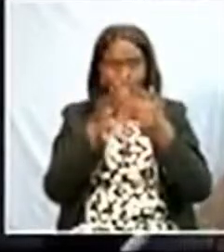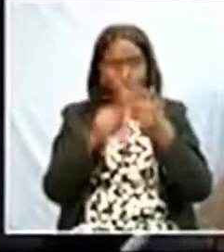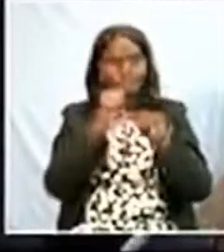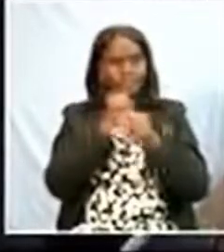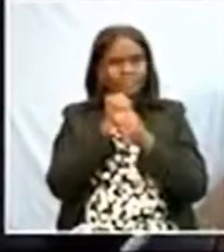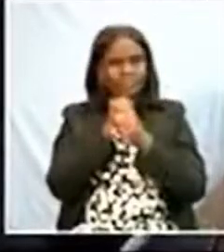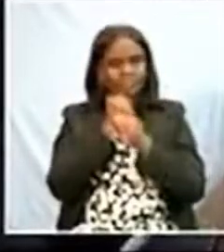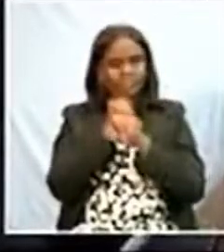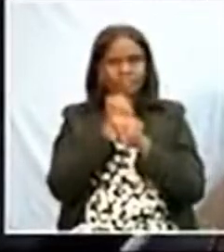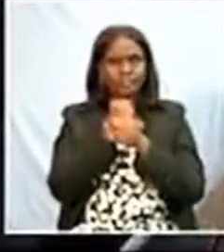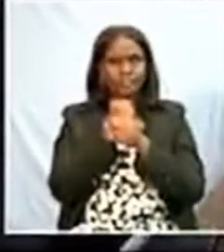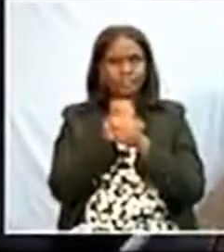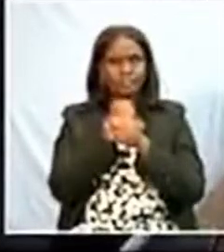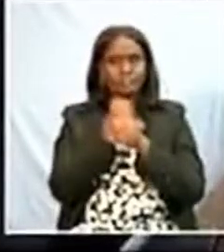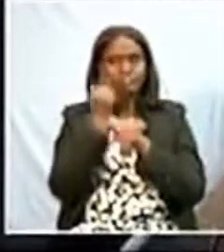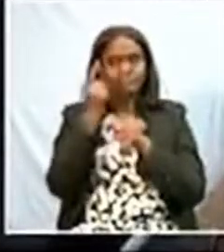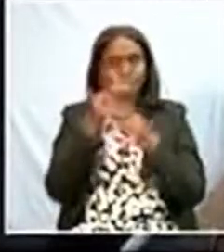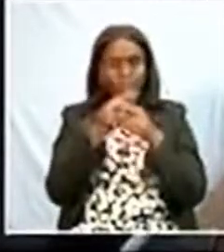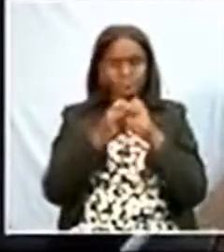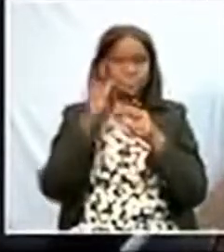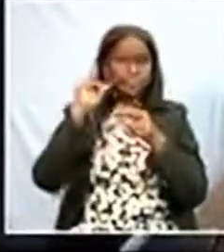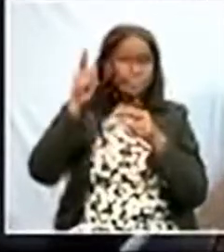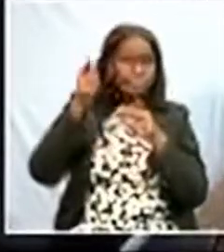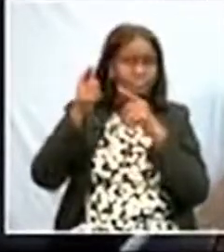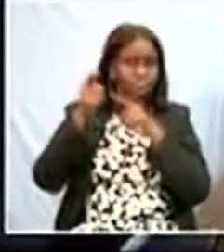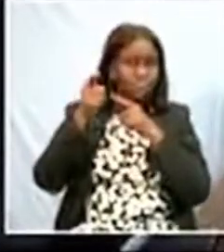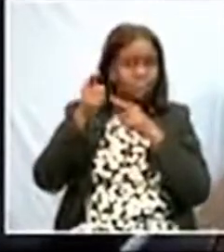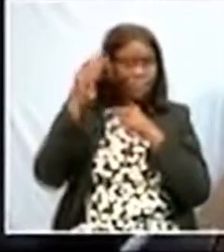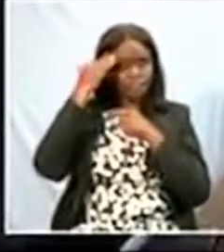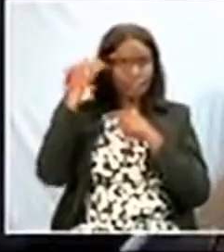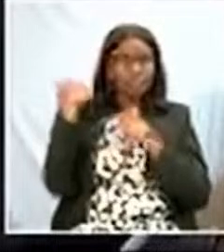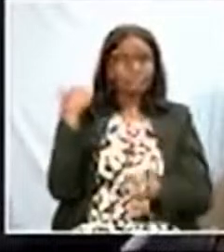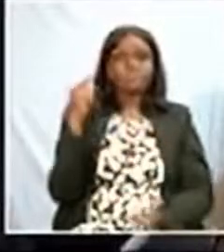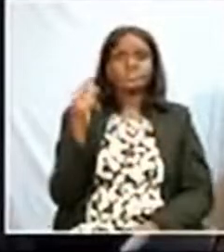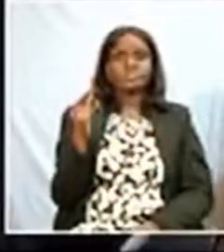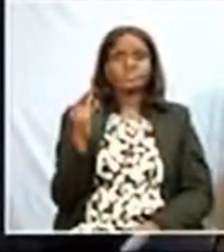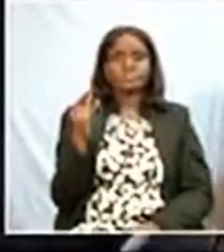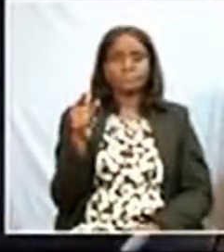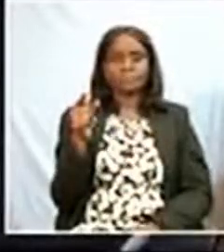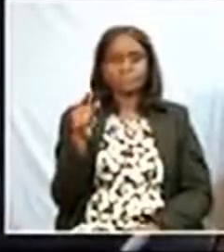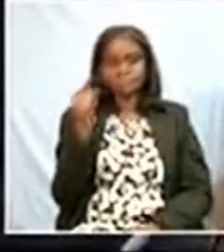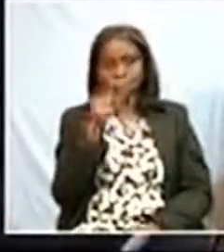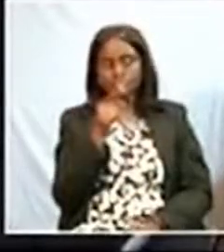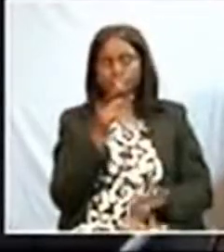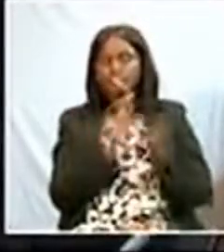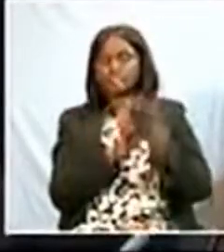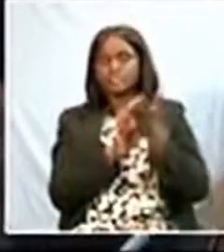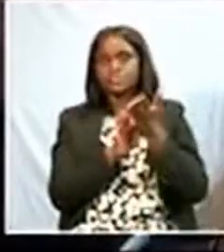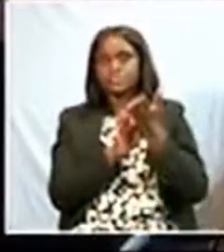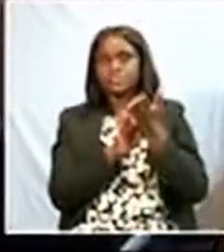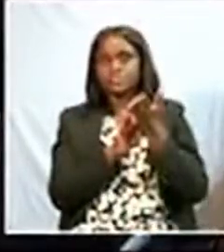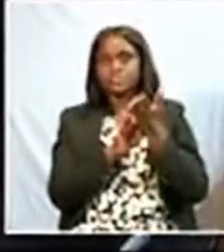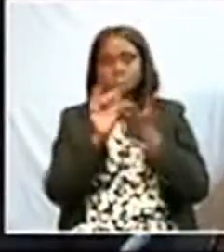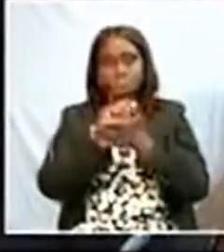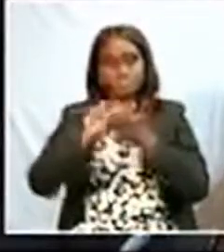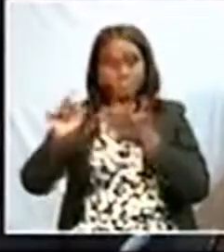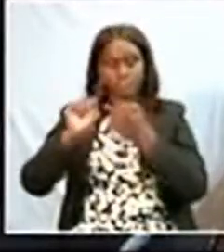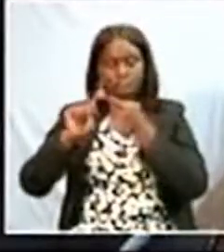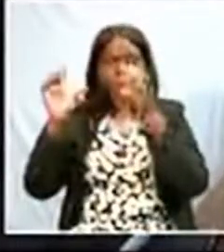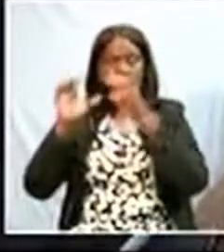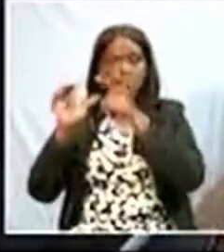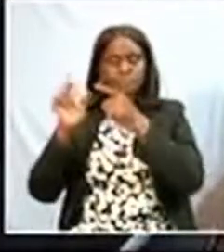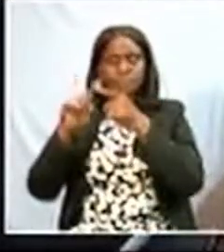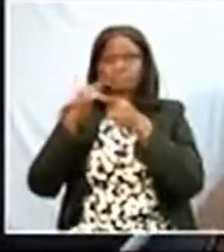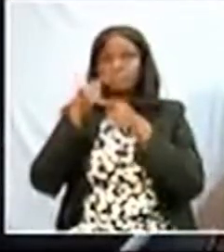works. 1 month later, the headmaster of the school writes to council